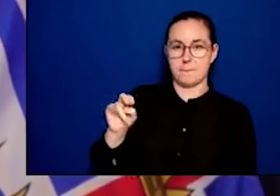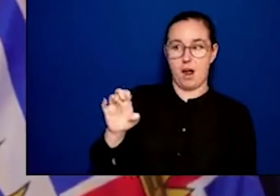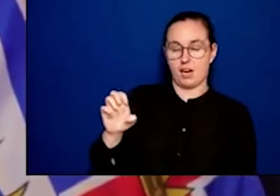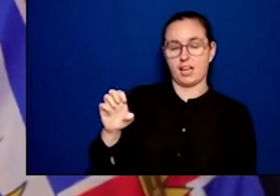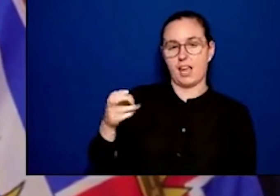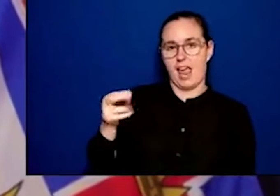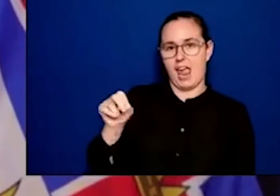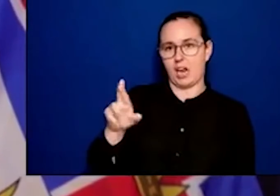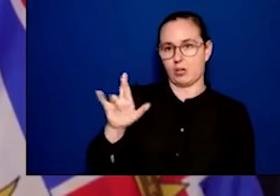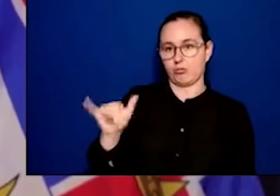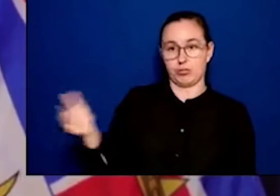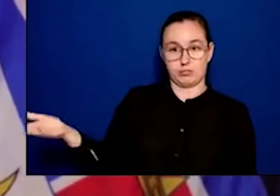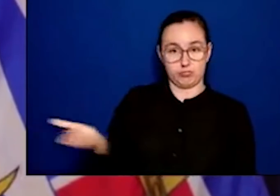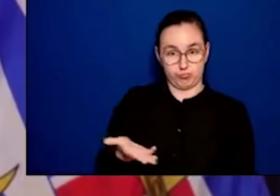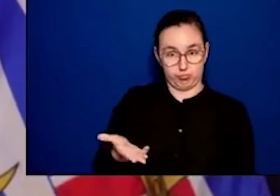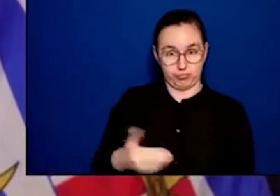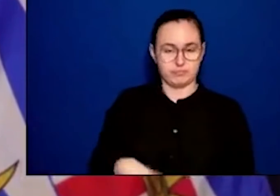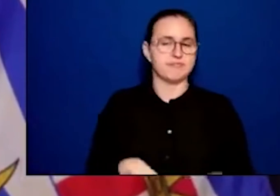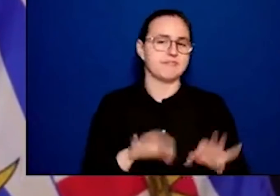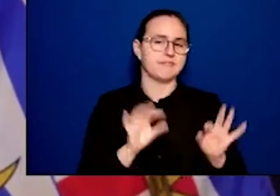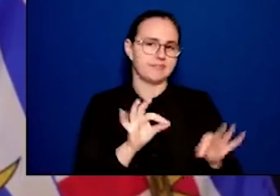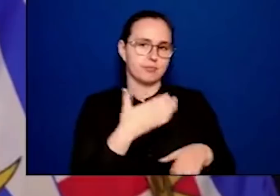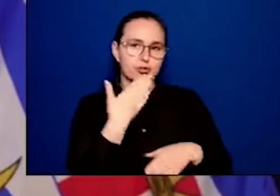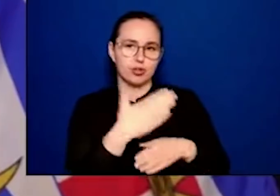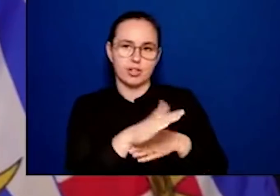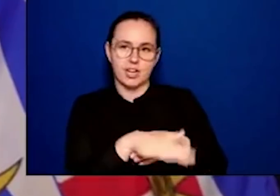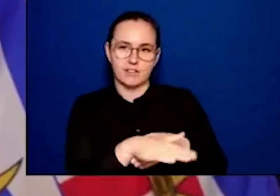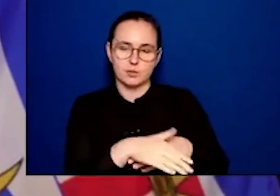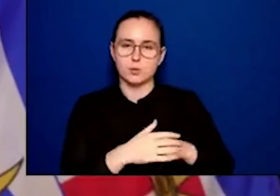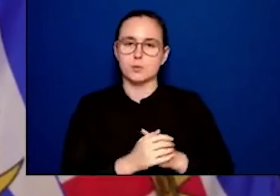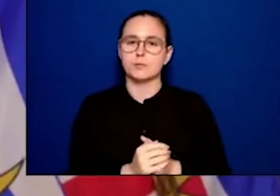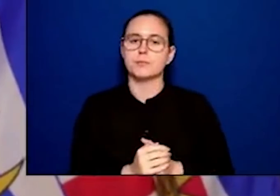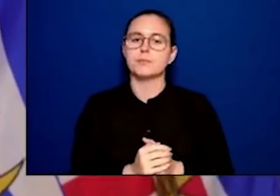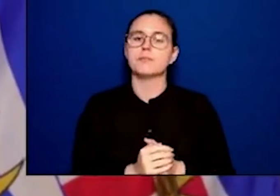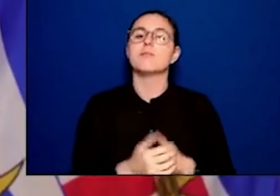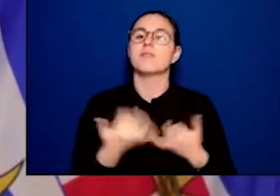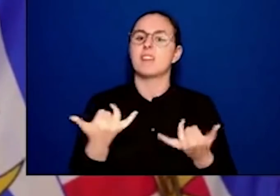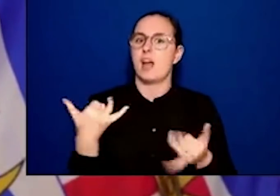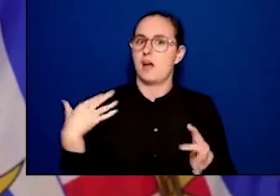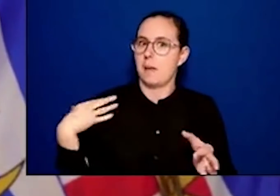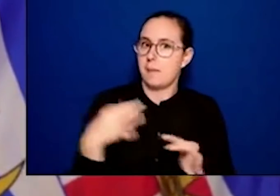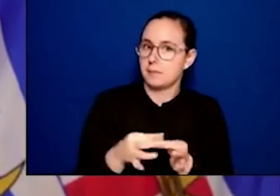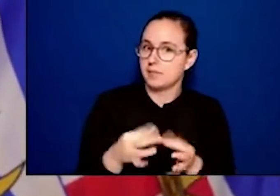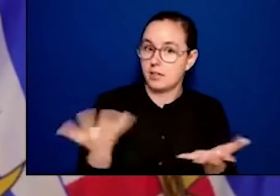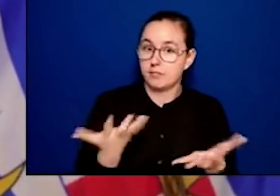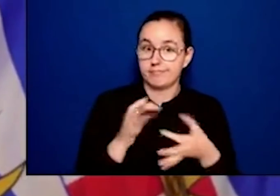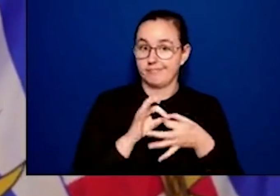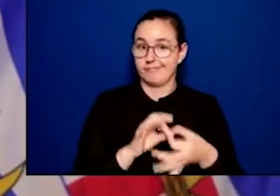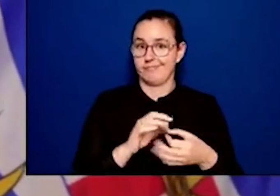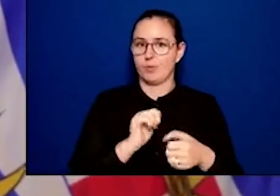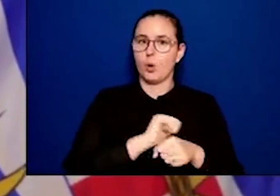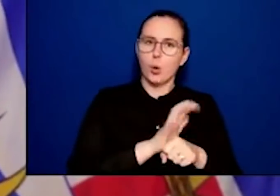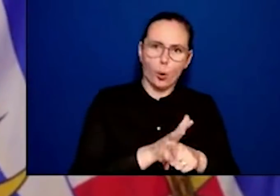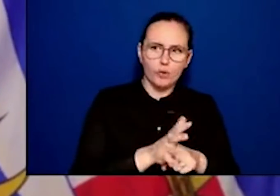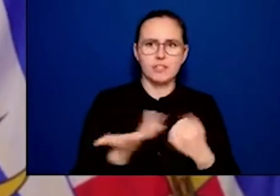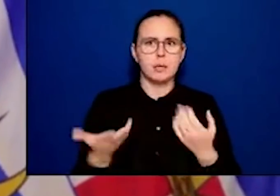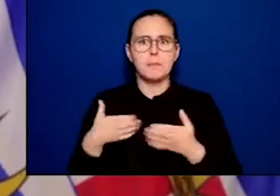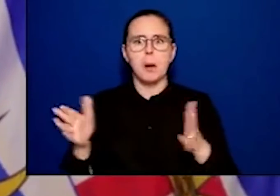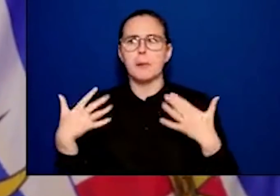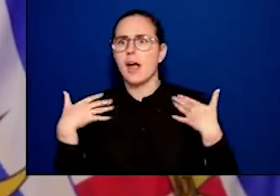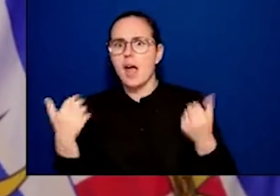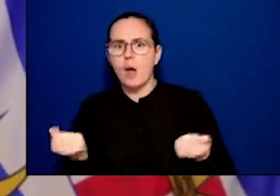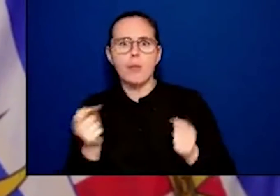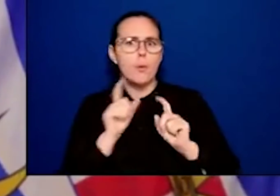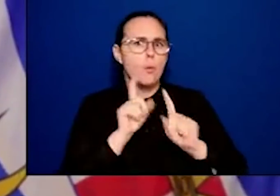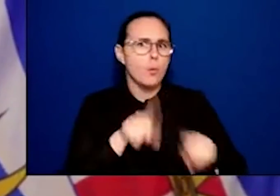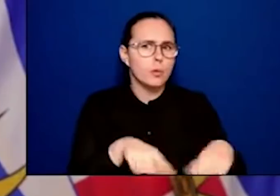Today I'm going to provide our latest updates on the COVID-19 public health response, including some of the updates around vaccination and vaccination